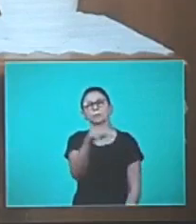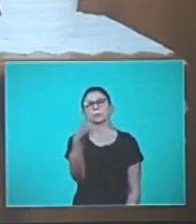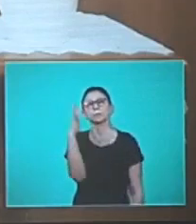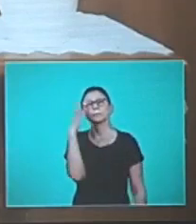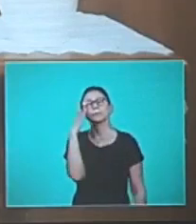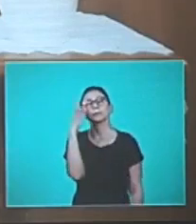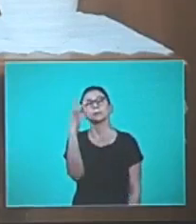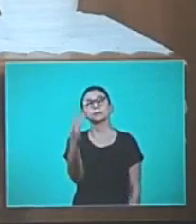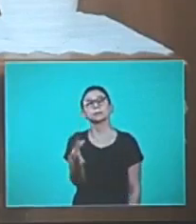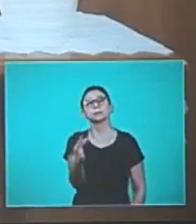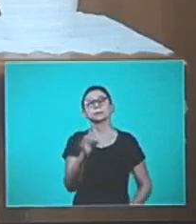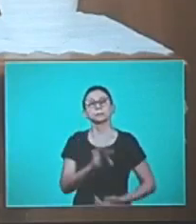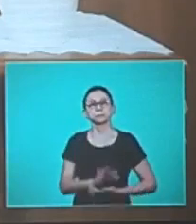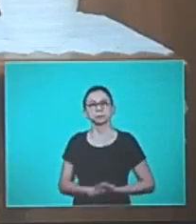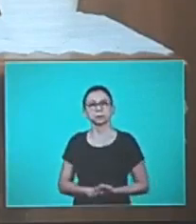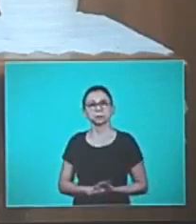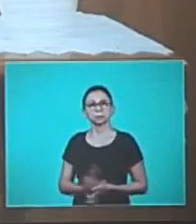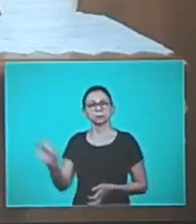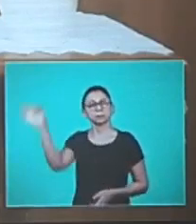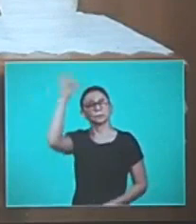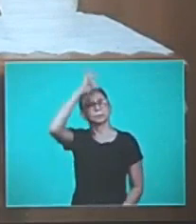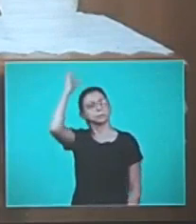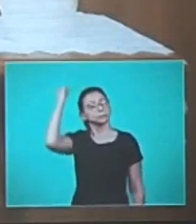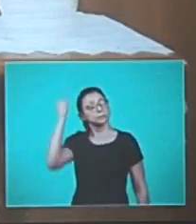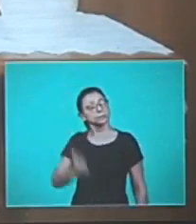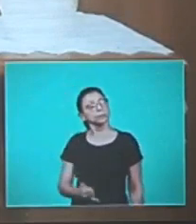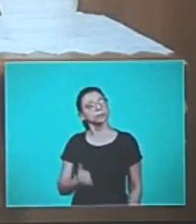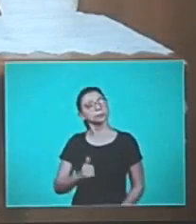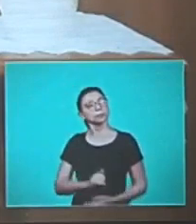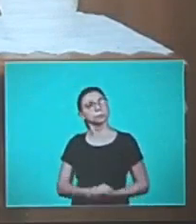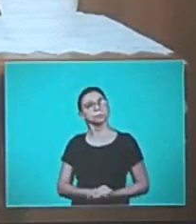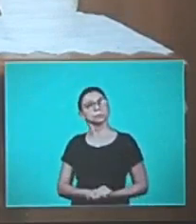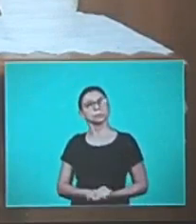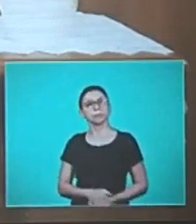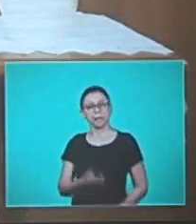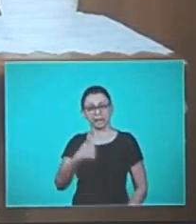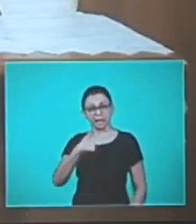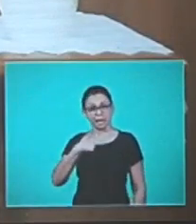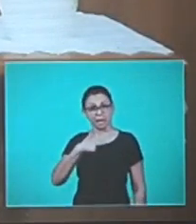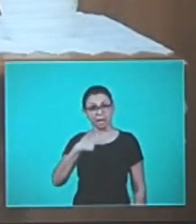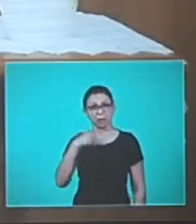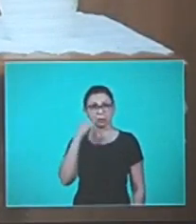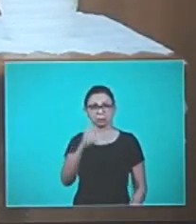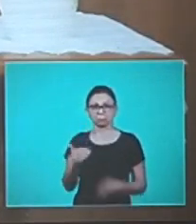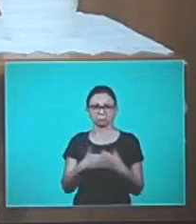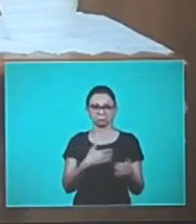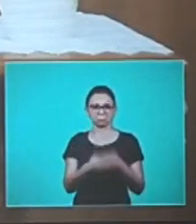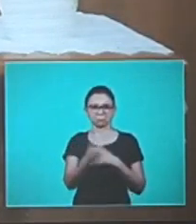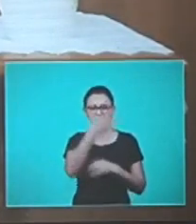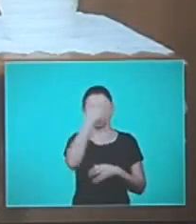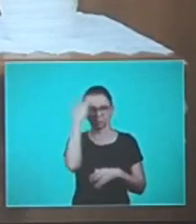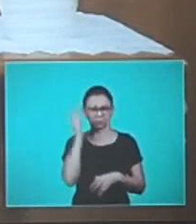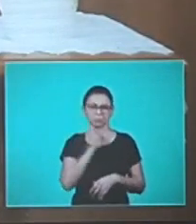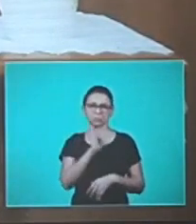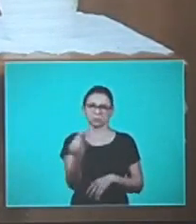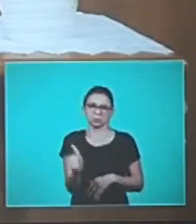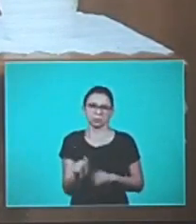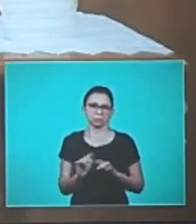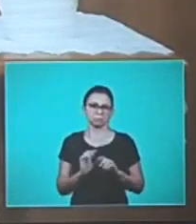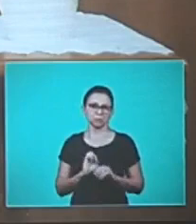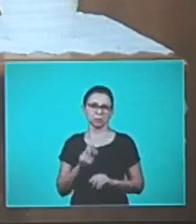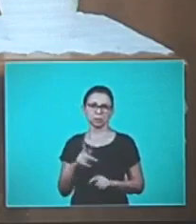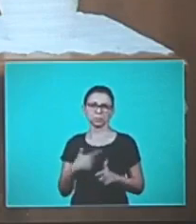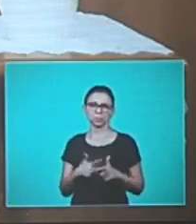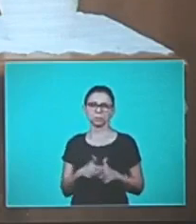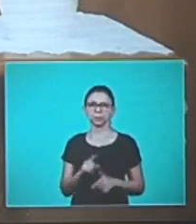church. Who has an ear to hear what the Spirit is saying. It's not what I'm saying, because what I'm saying, anybody can say,